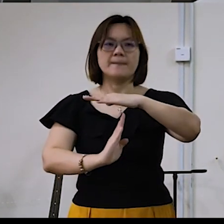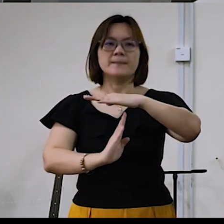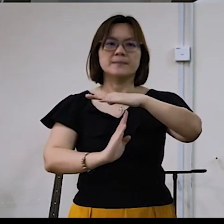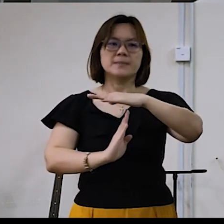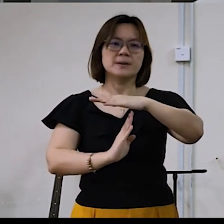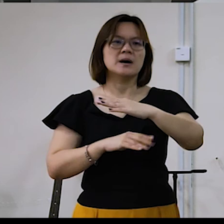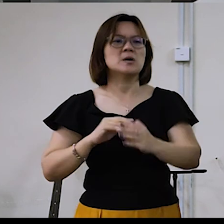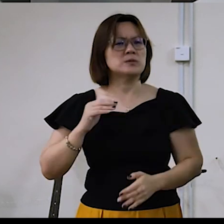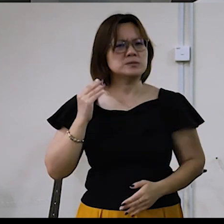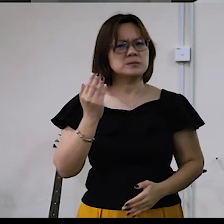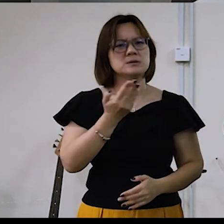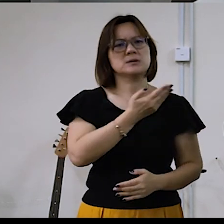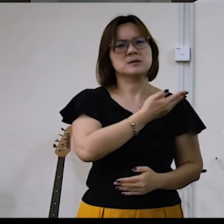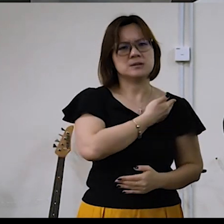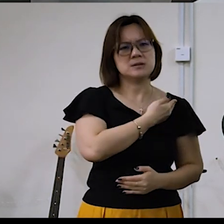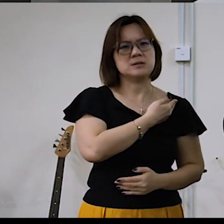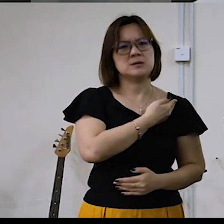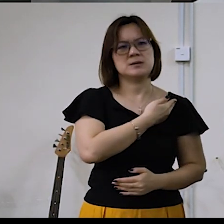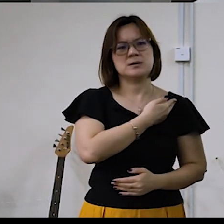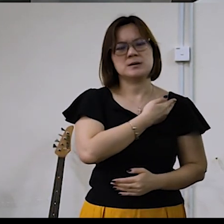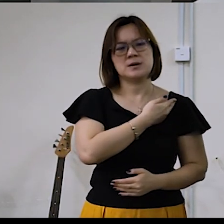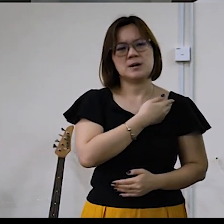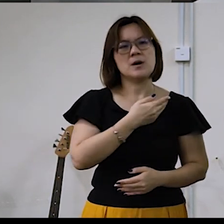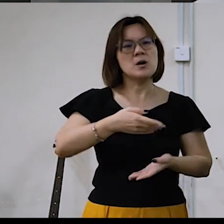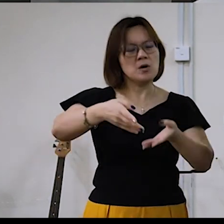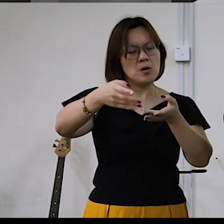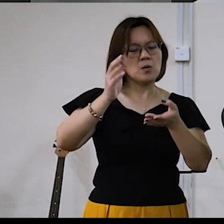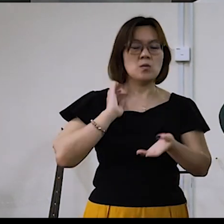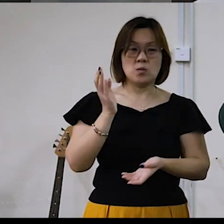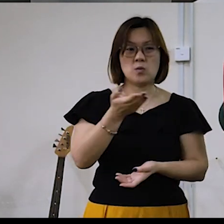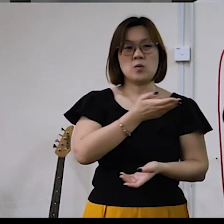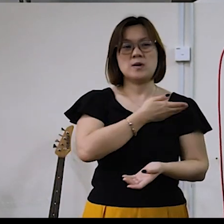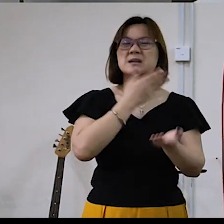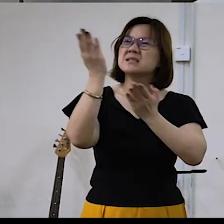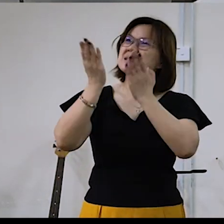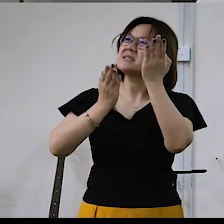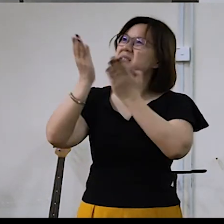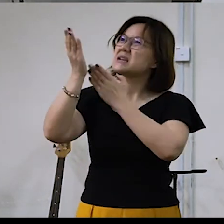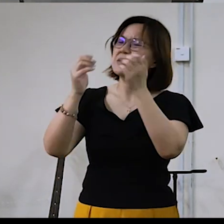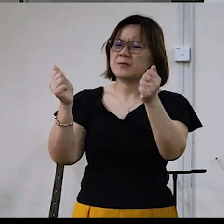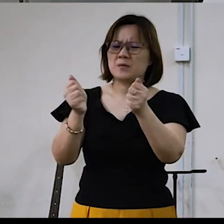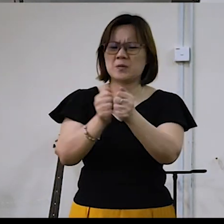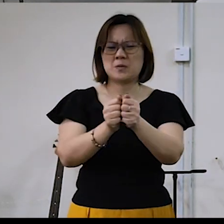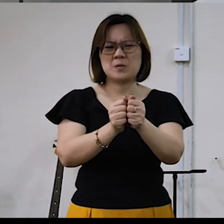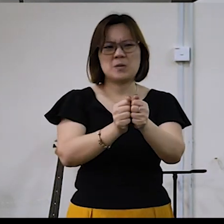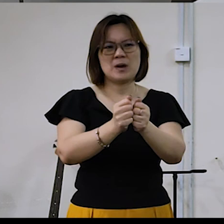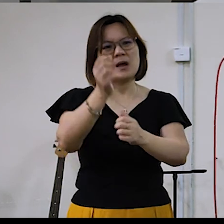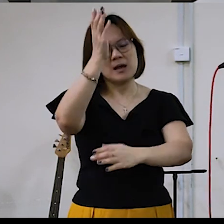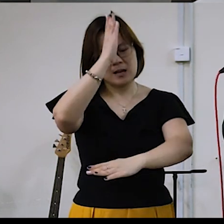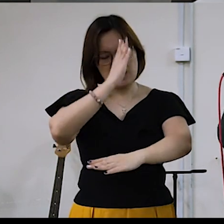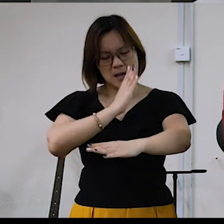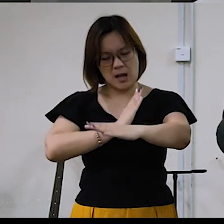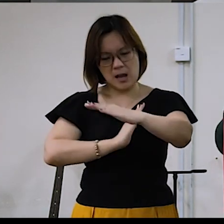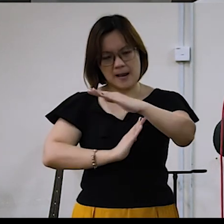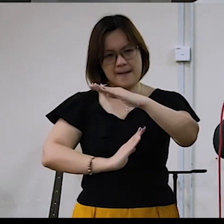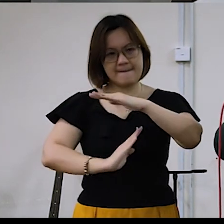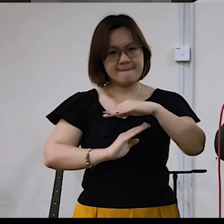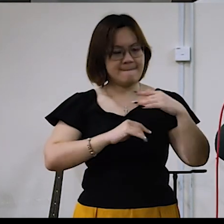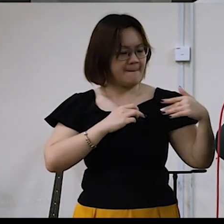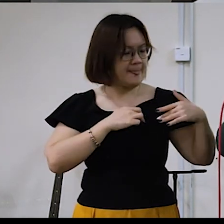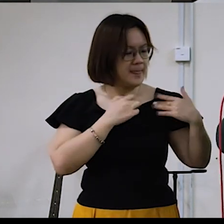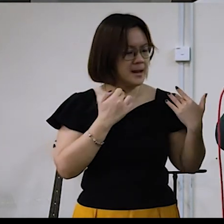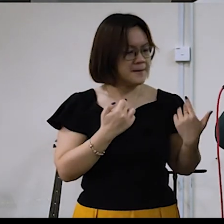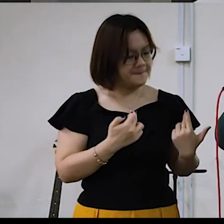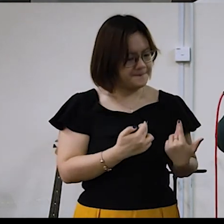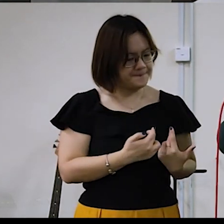No, God will replace you. Who can say amen? If I don't teach, the children in church will die. No. If Reverend Edmund is